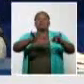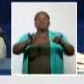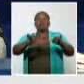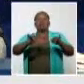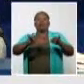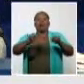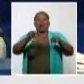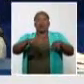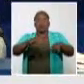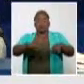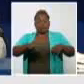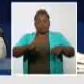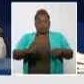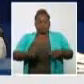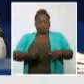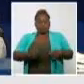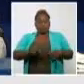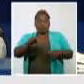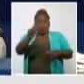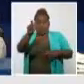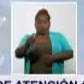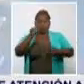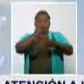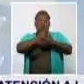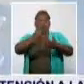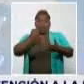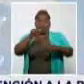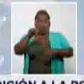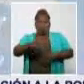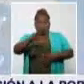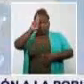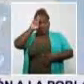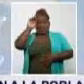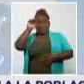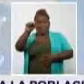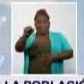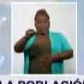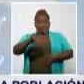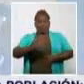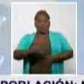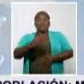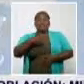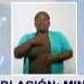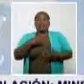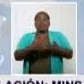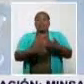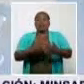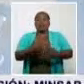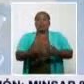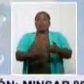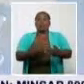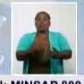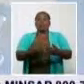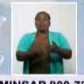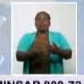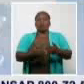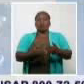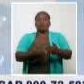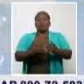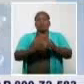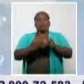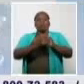Today we have to report 1 patient in critical condition and 6 cases in serious condition, 2 more